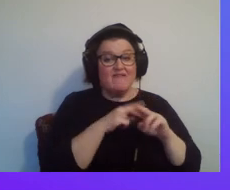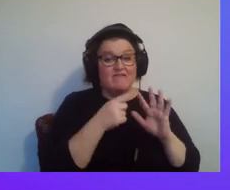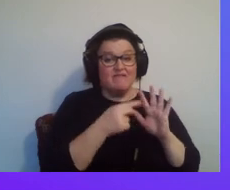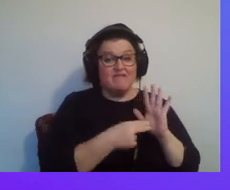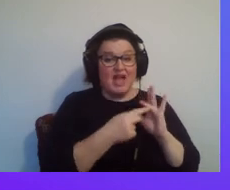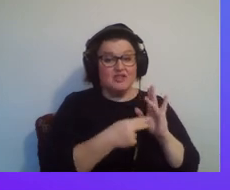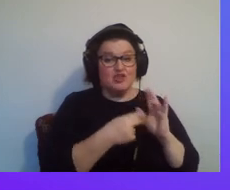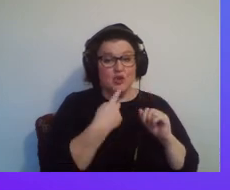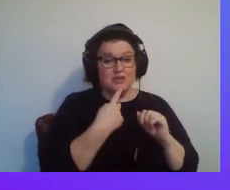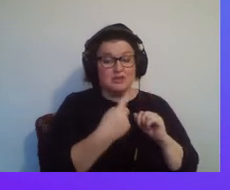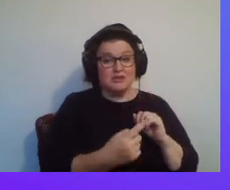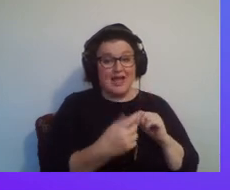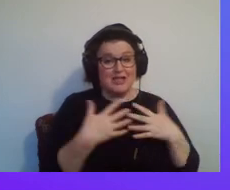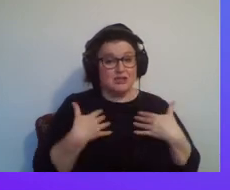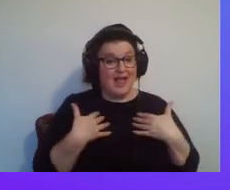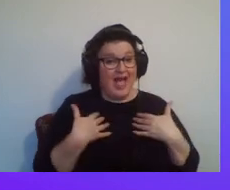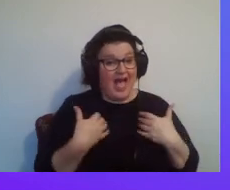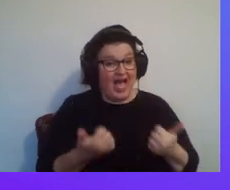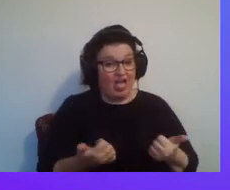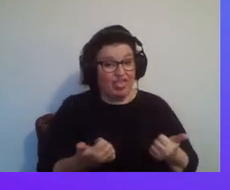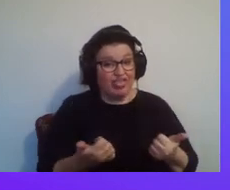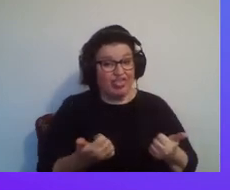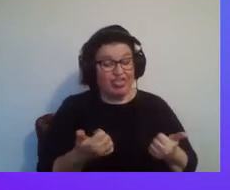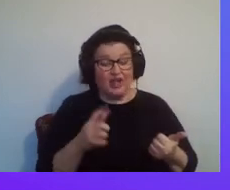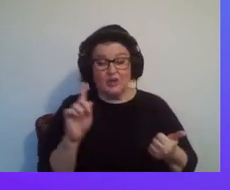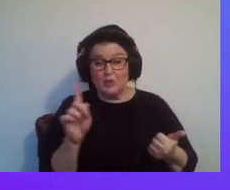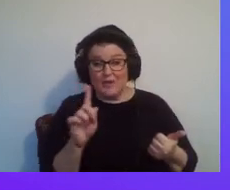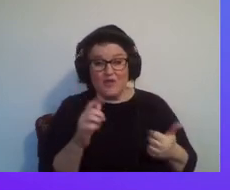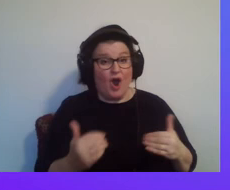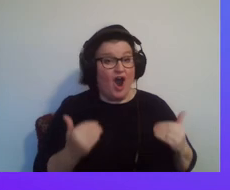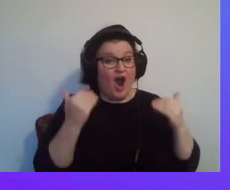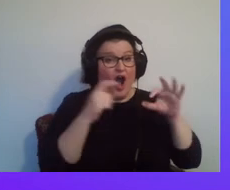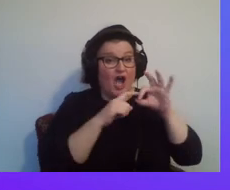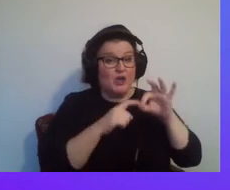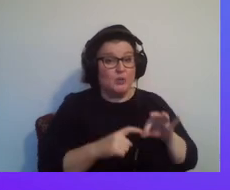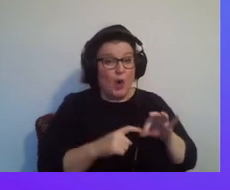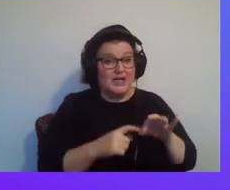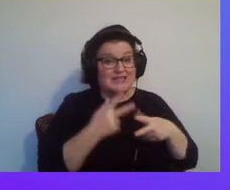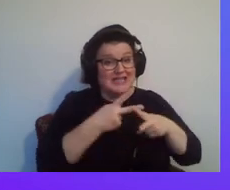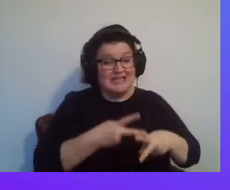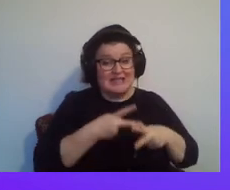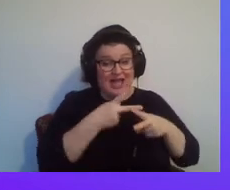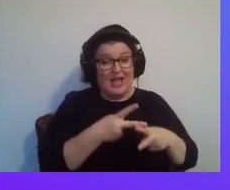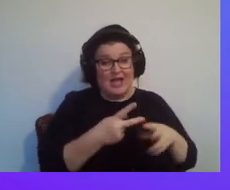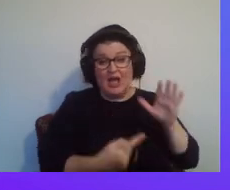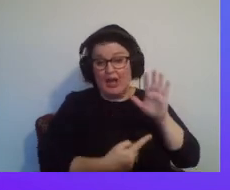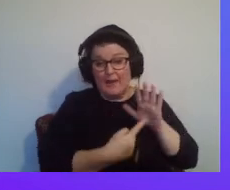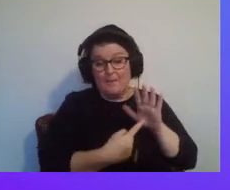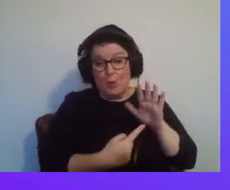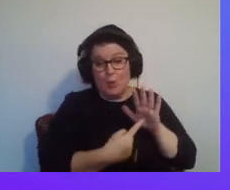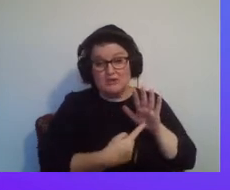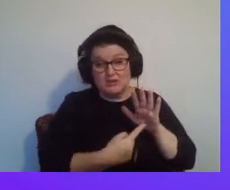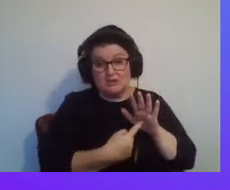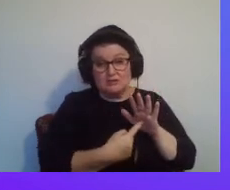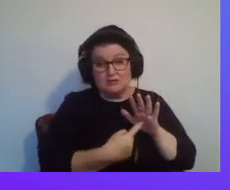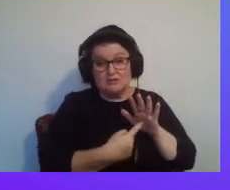more general health, is that access to high quality care really accounts for no more than 20 to 30% of what